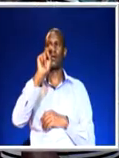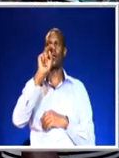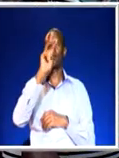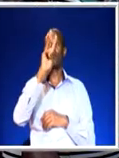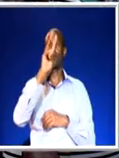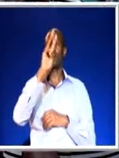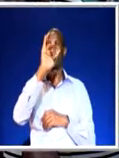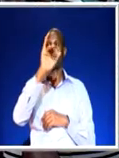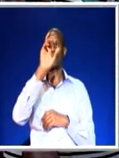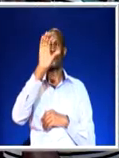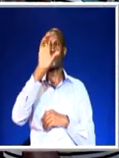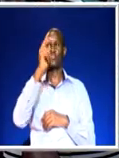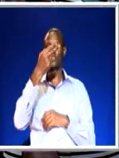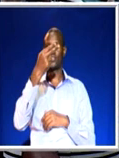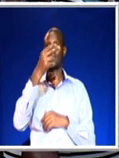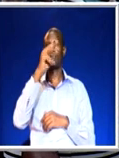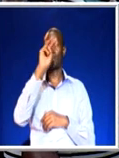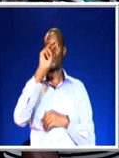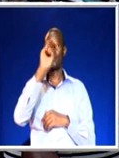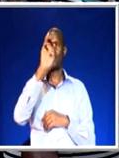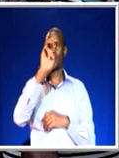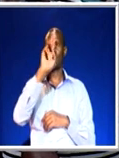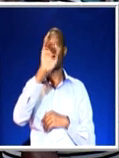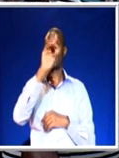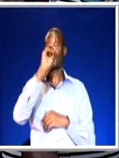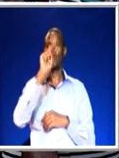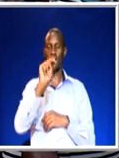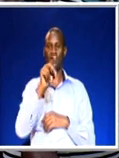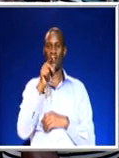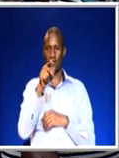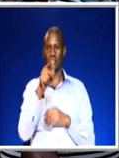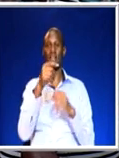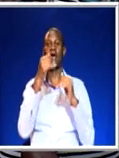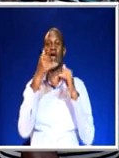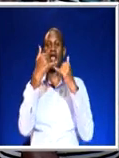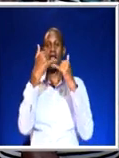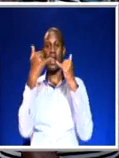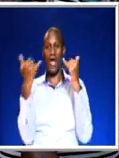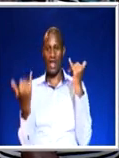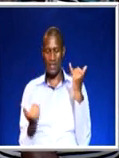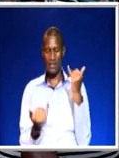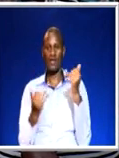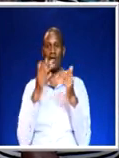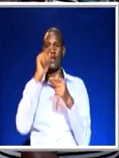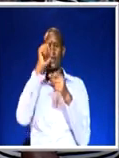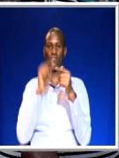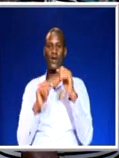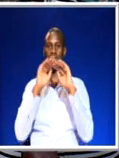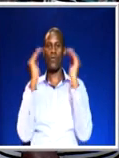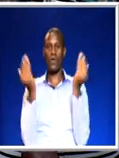This line divides the world into two, east and west.